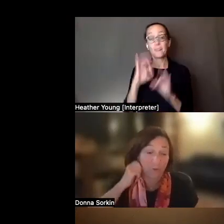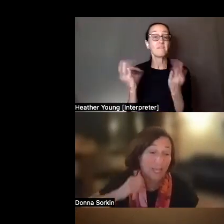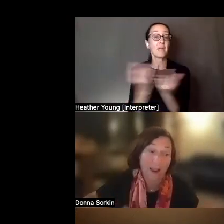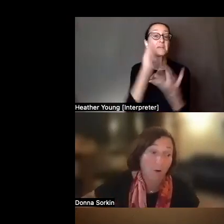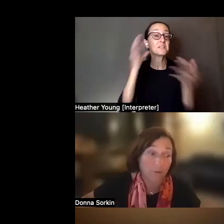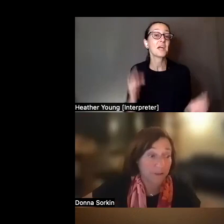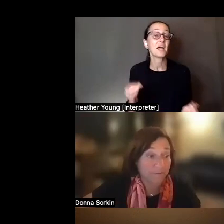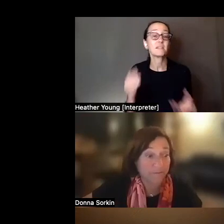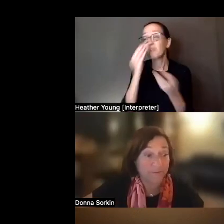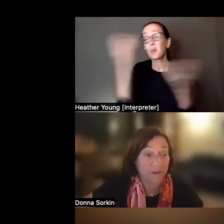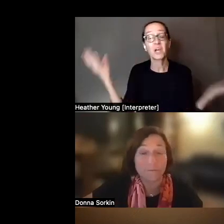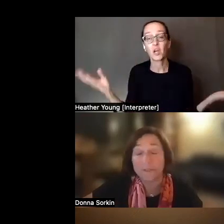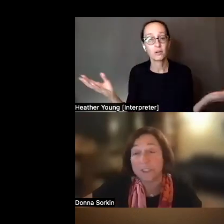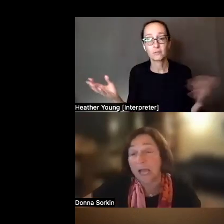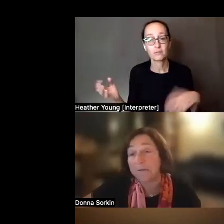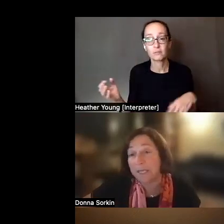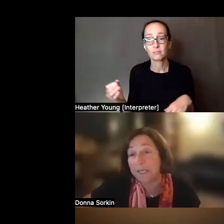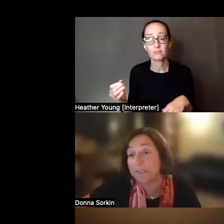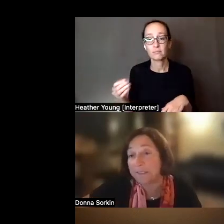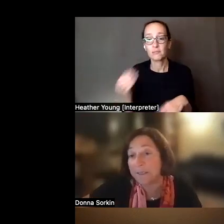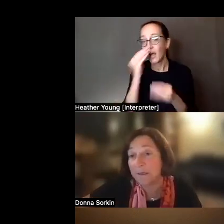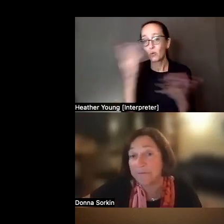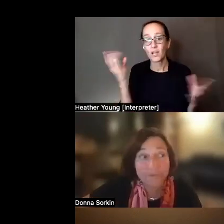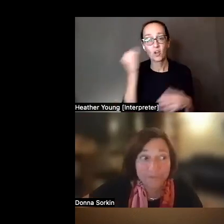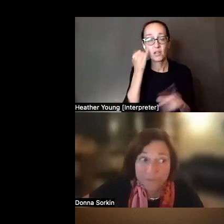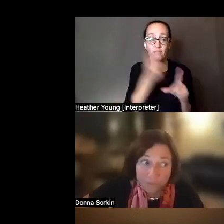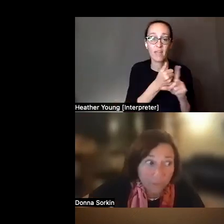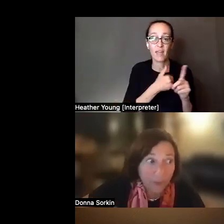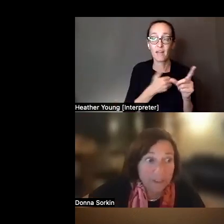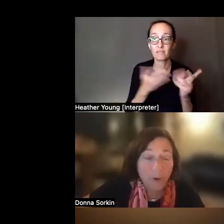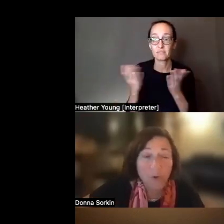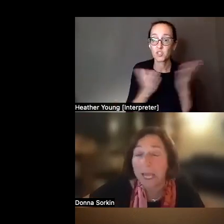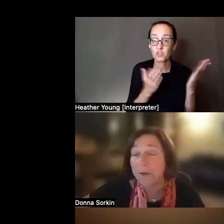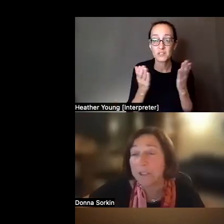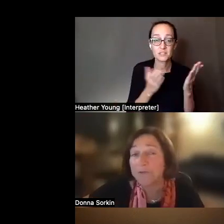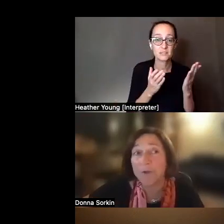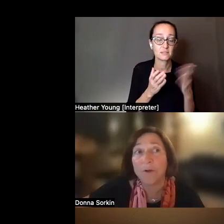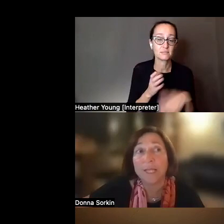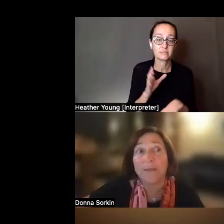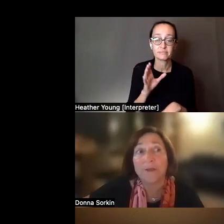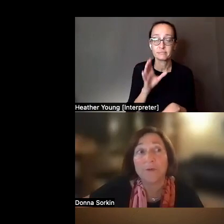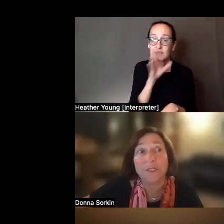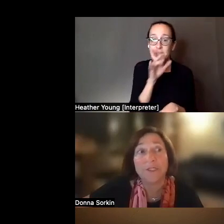don't care if the child gets spoken language